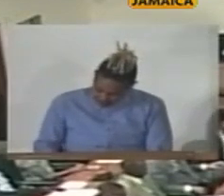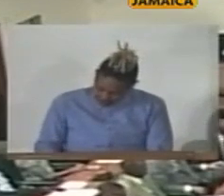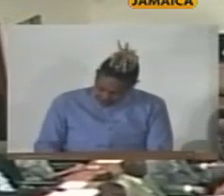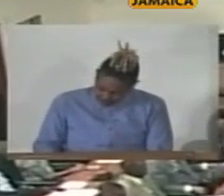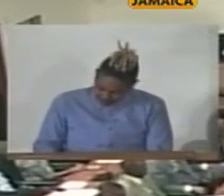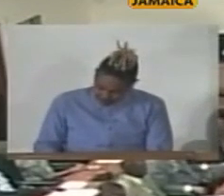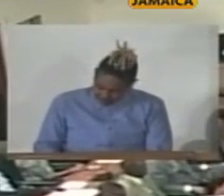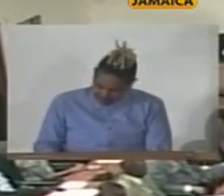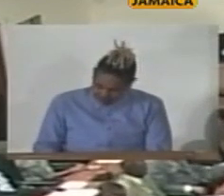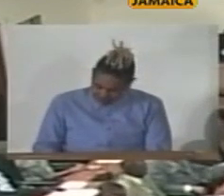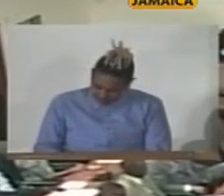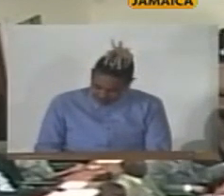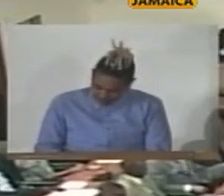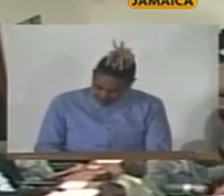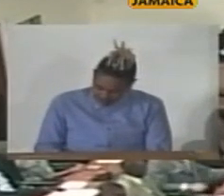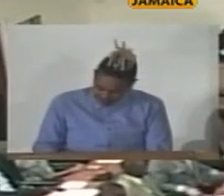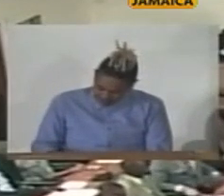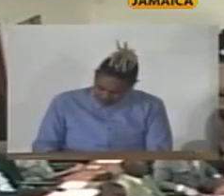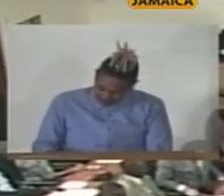Yes, and 2 Zozos, right?